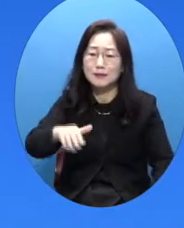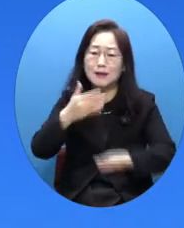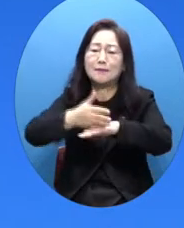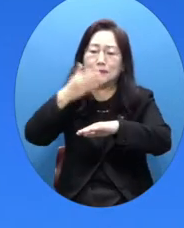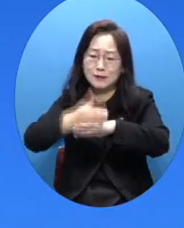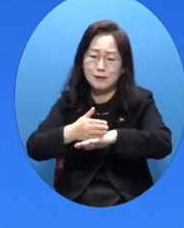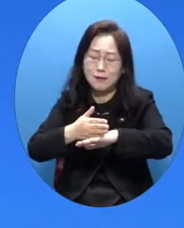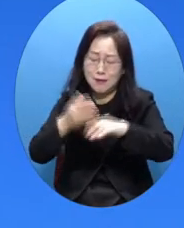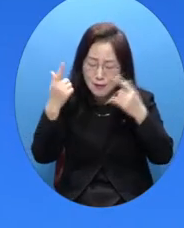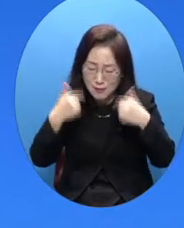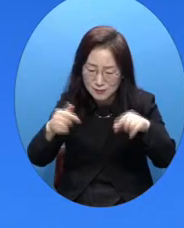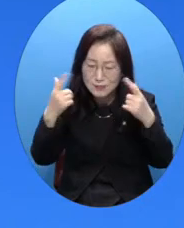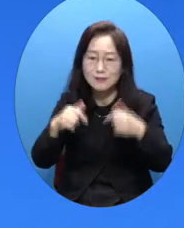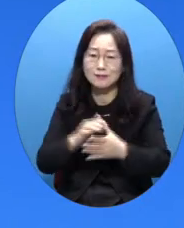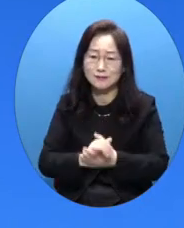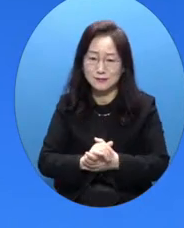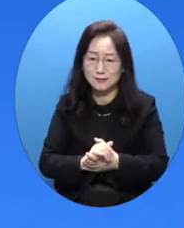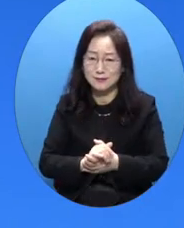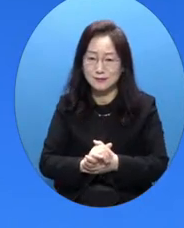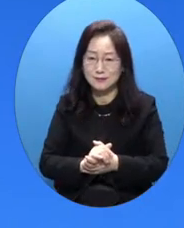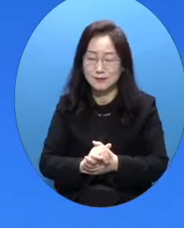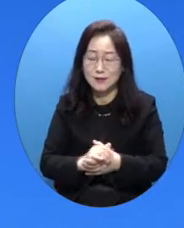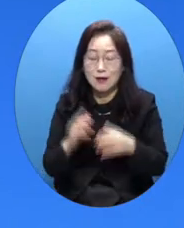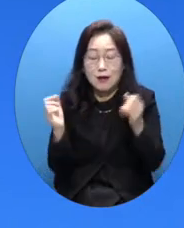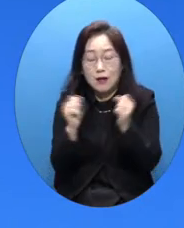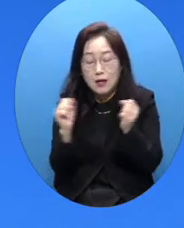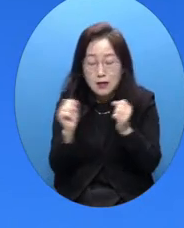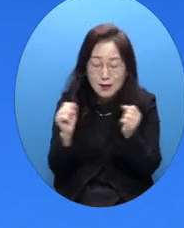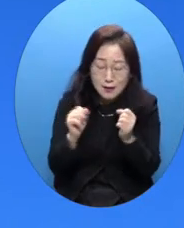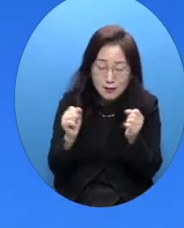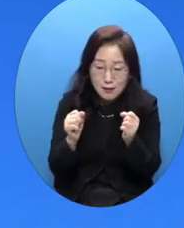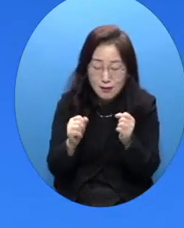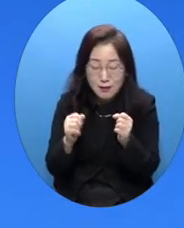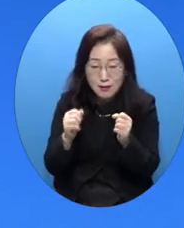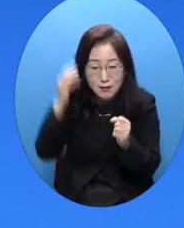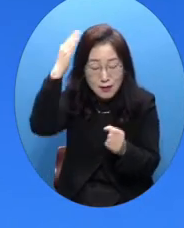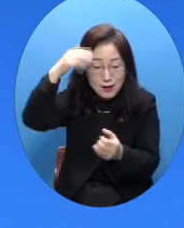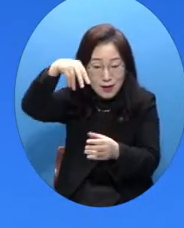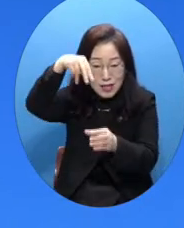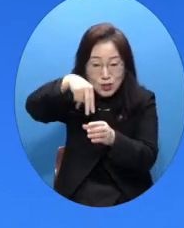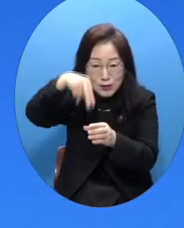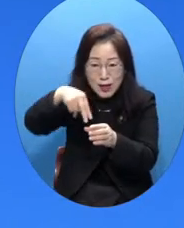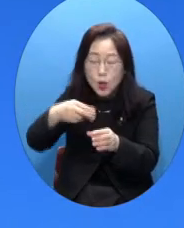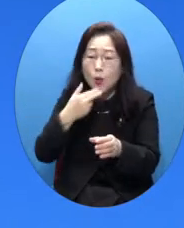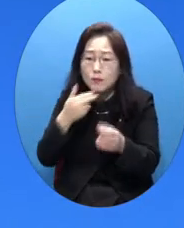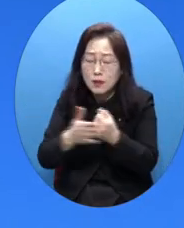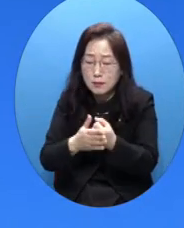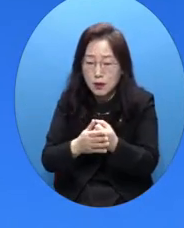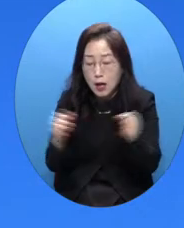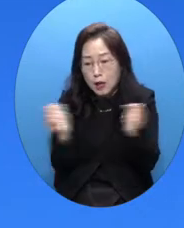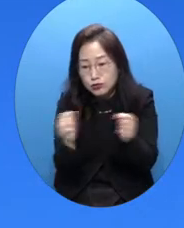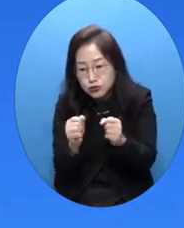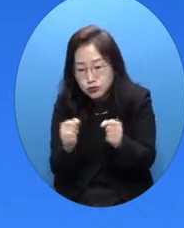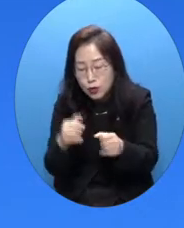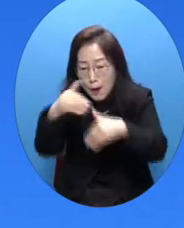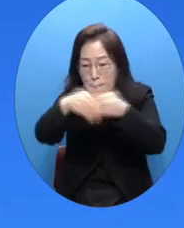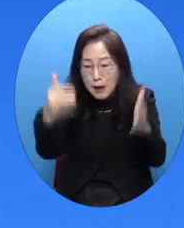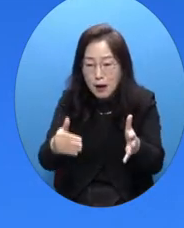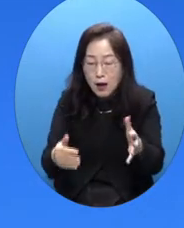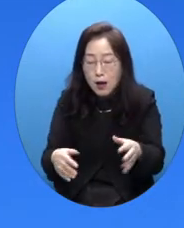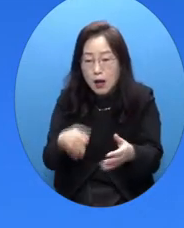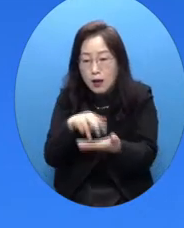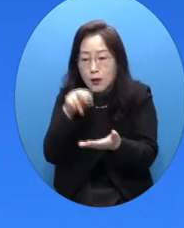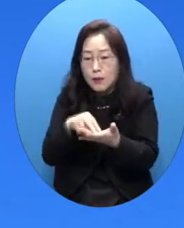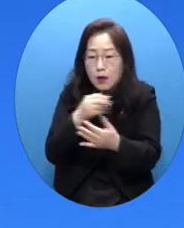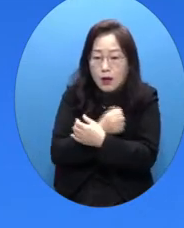but he did not he he did not just fall into despair he gave thanks to God he lived in he lived in the cold room without